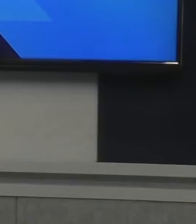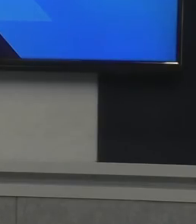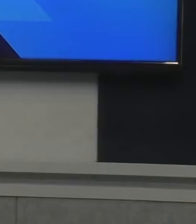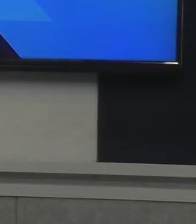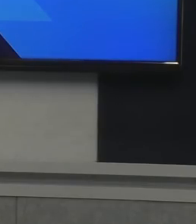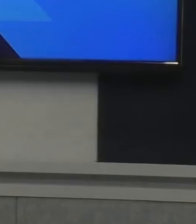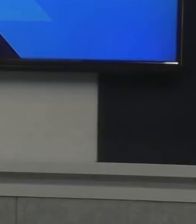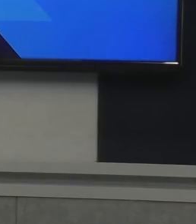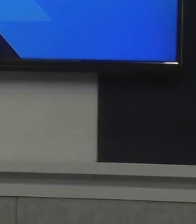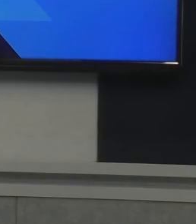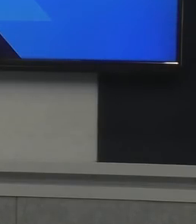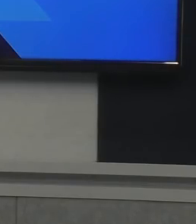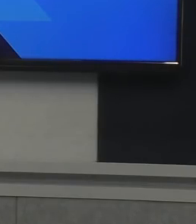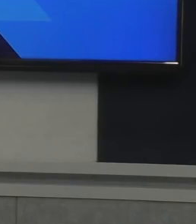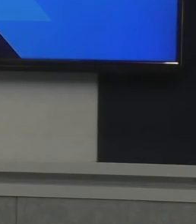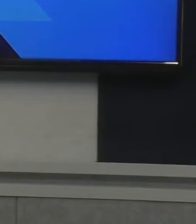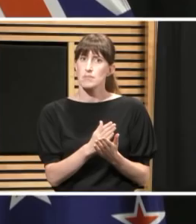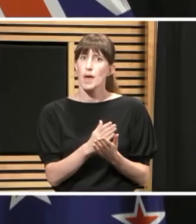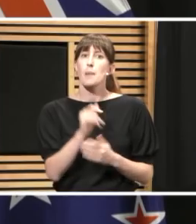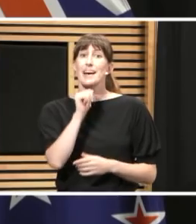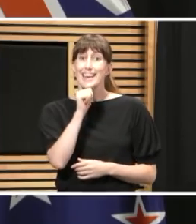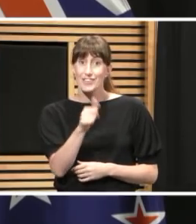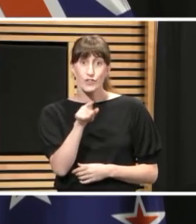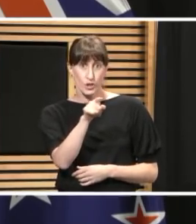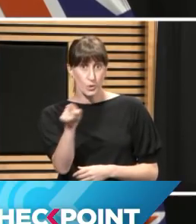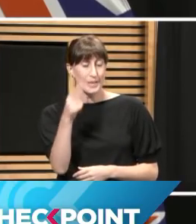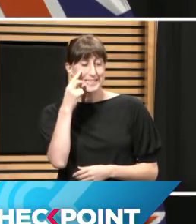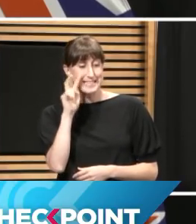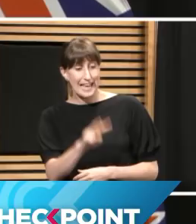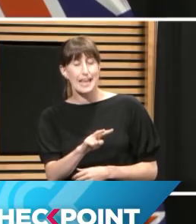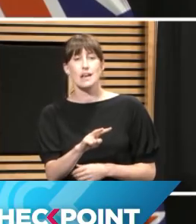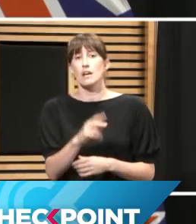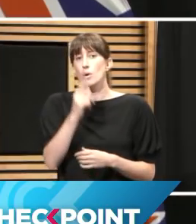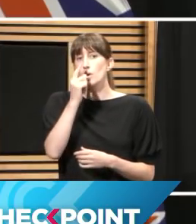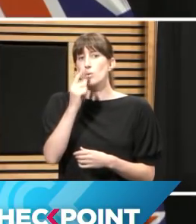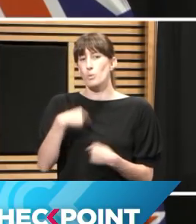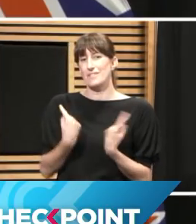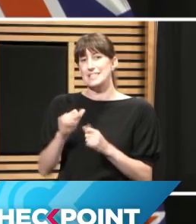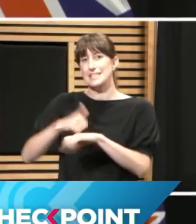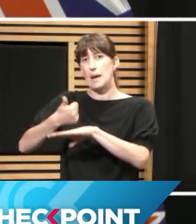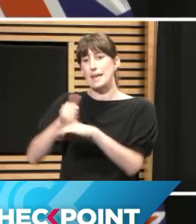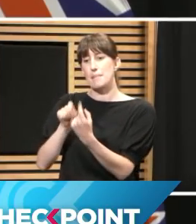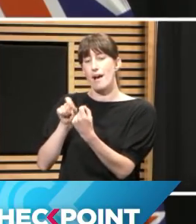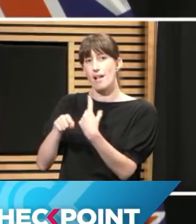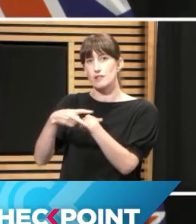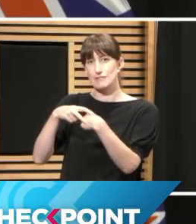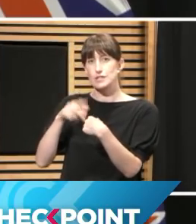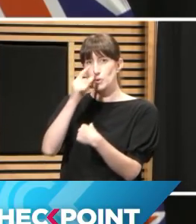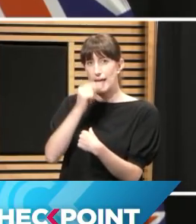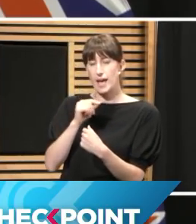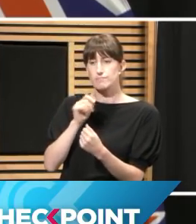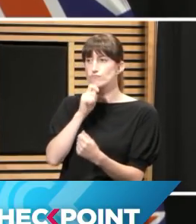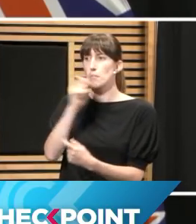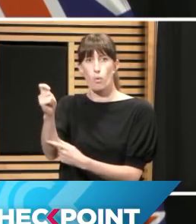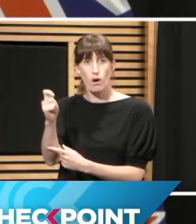the only place to buy essentials. I'm aware, for instance, that there have been incidents of fresh produce price increases. We do